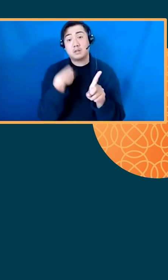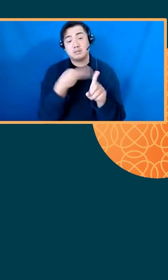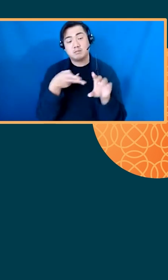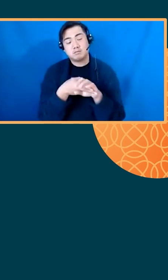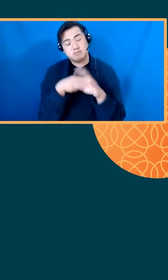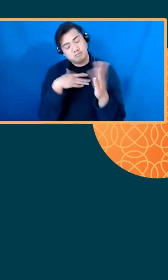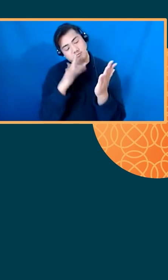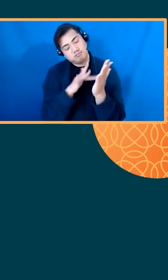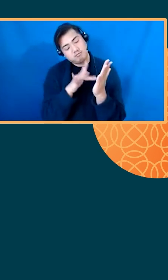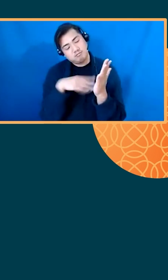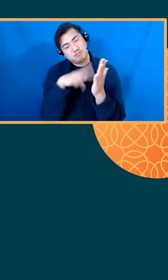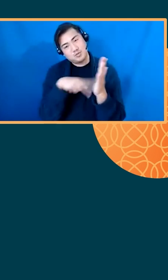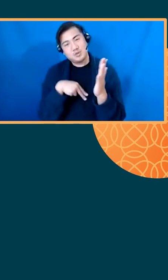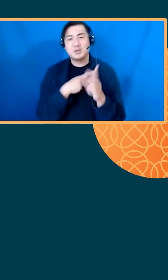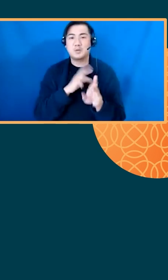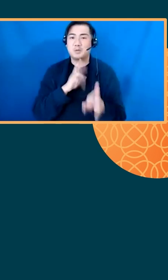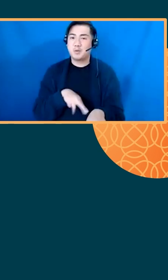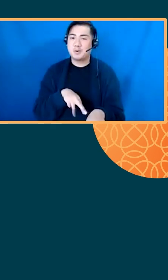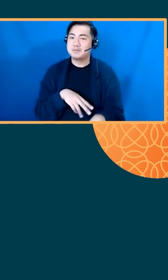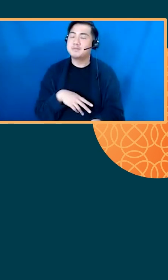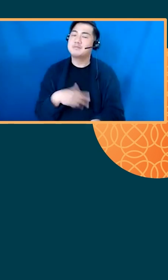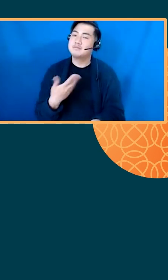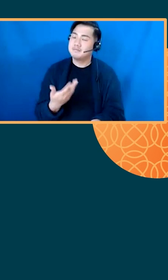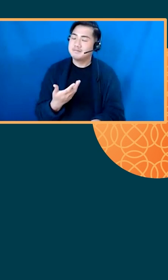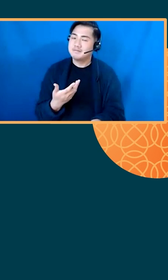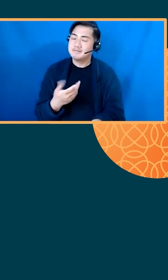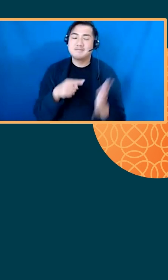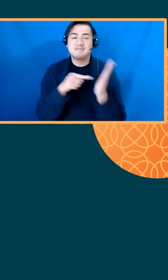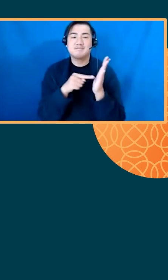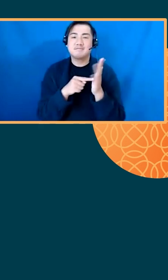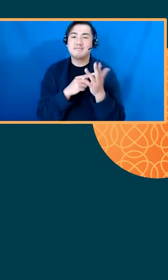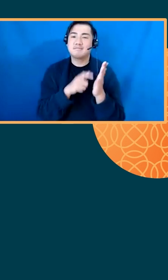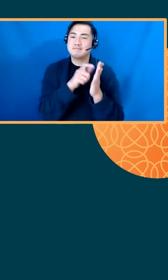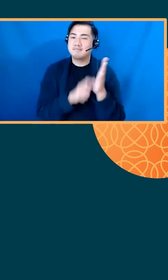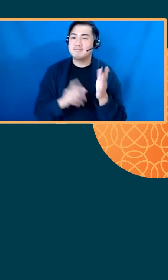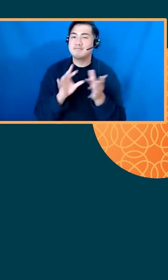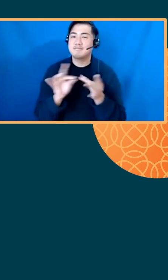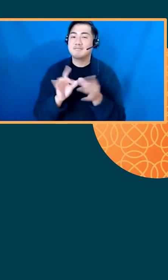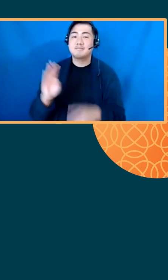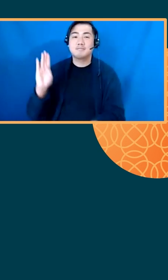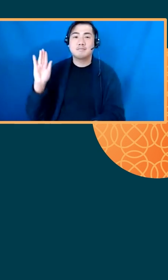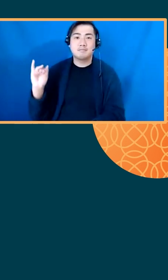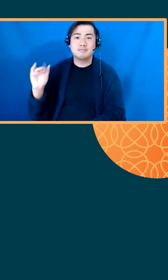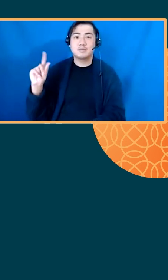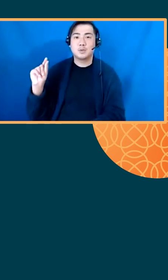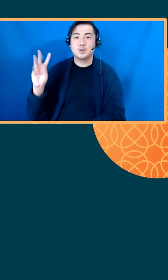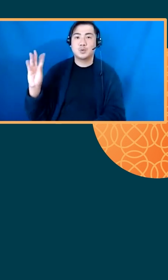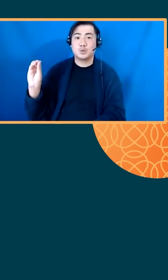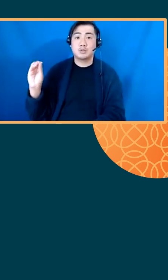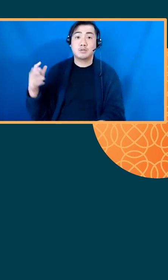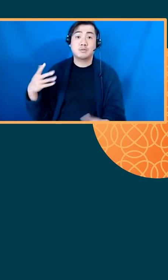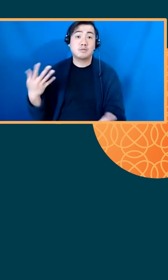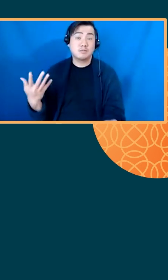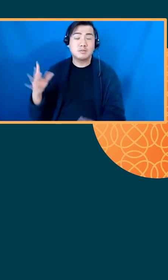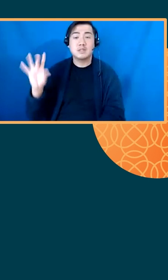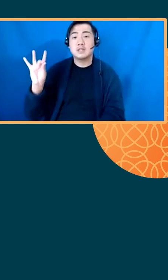up. And it said something to the effect of, by 2040, 80%